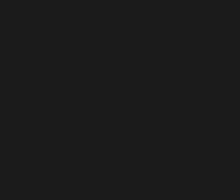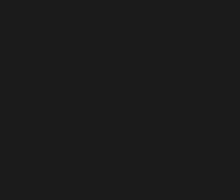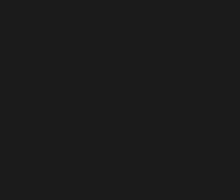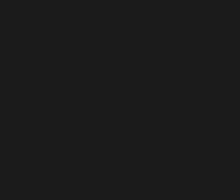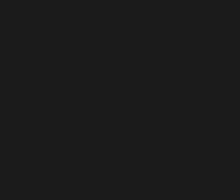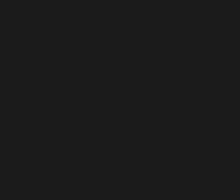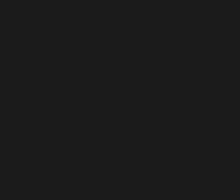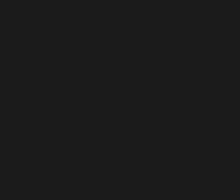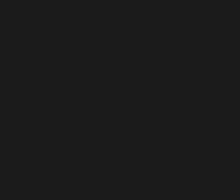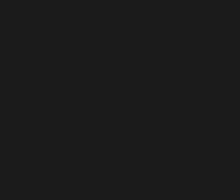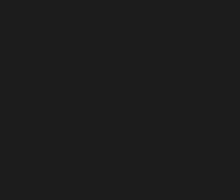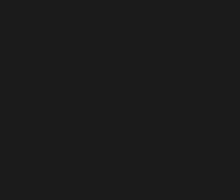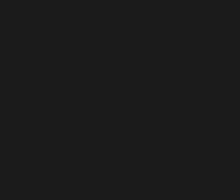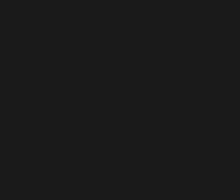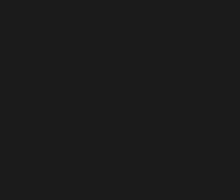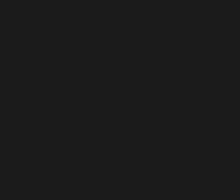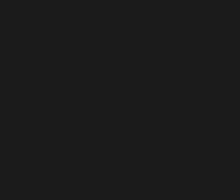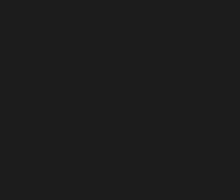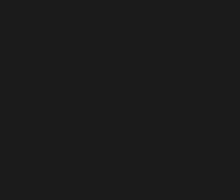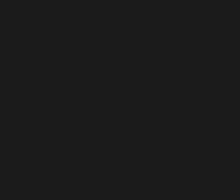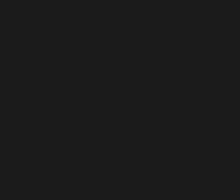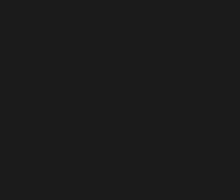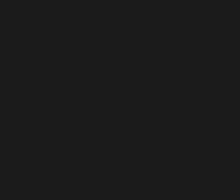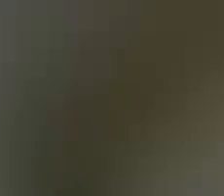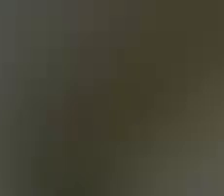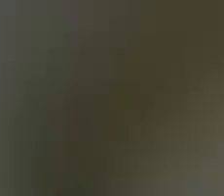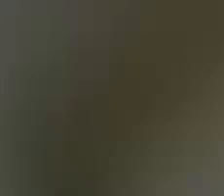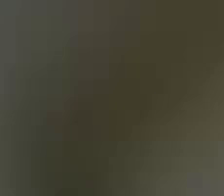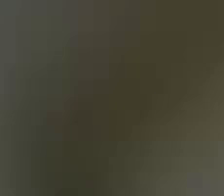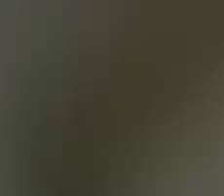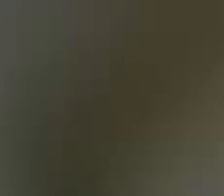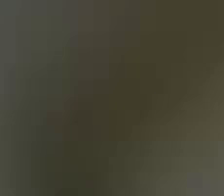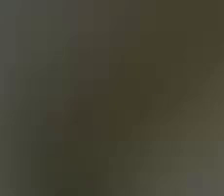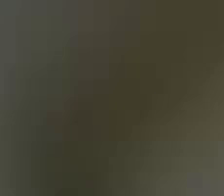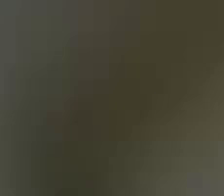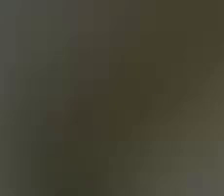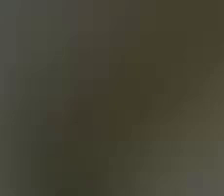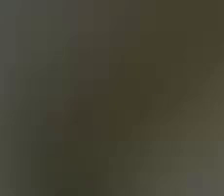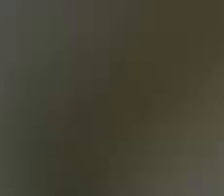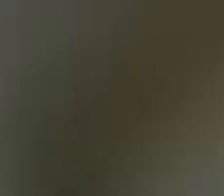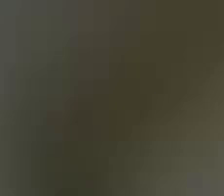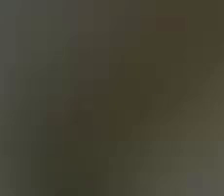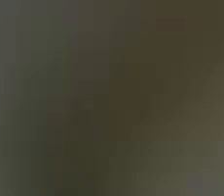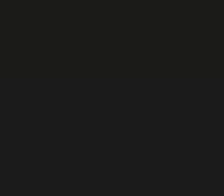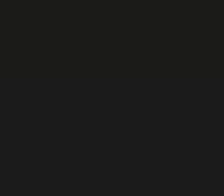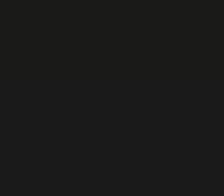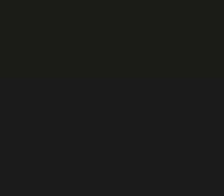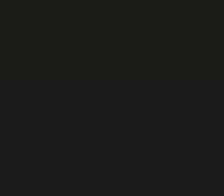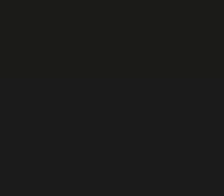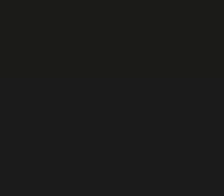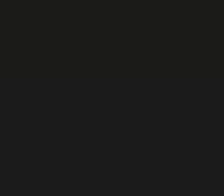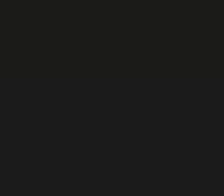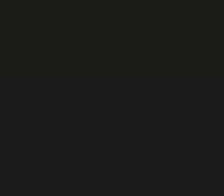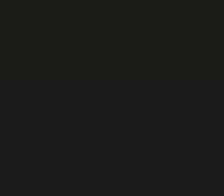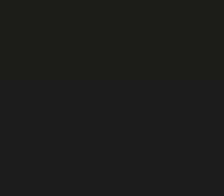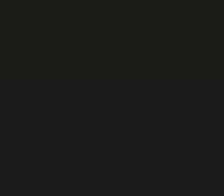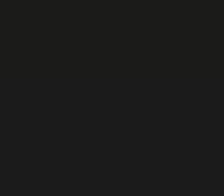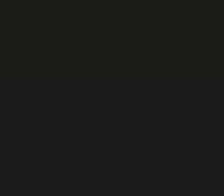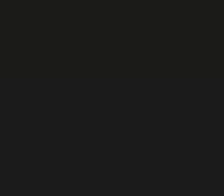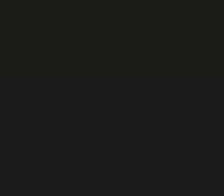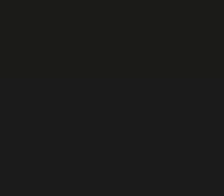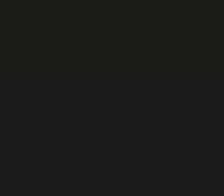For CFC and this waiver if they wish. Correct. Do we know if cert periods are going to be